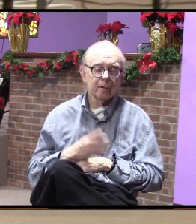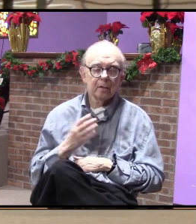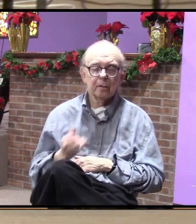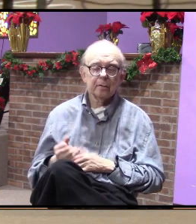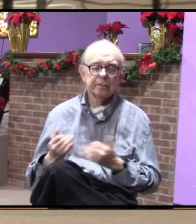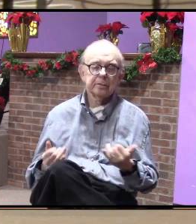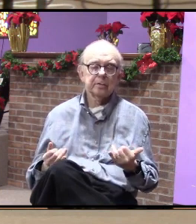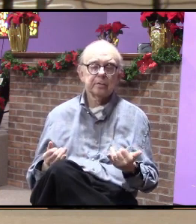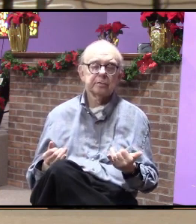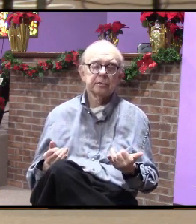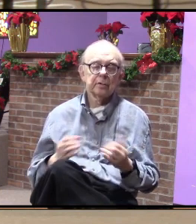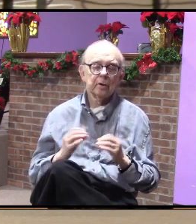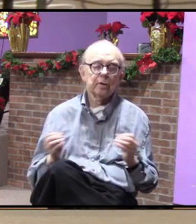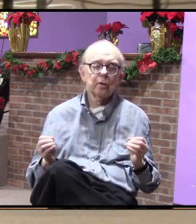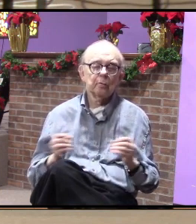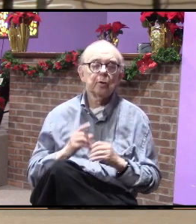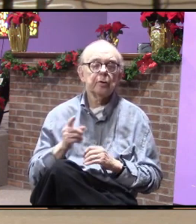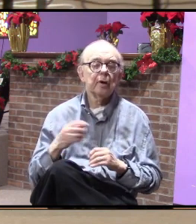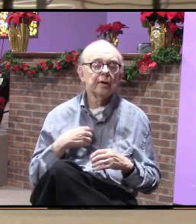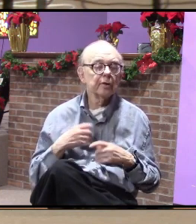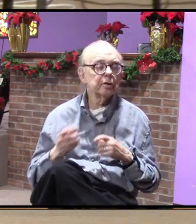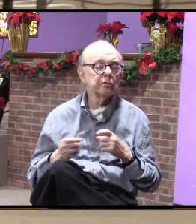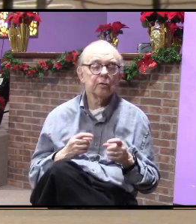Because now you're no longer in control.